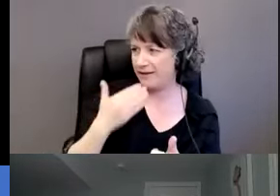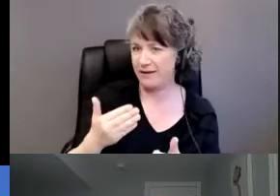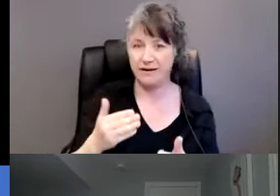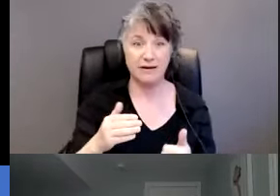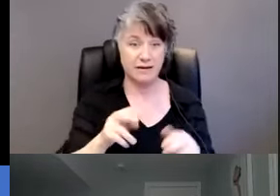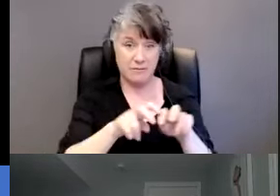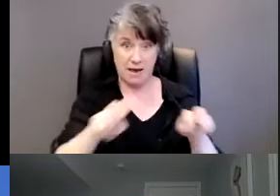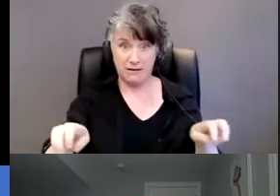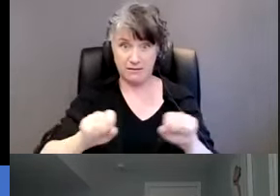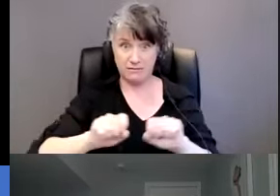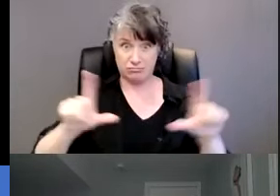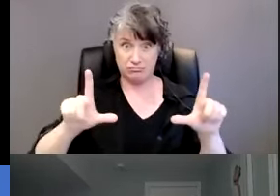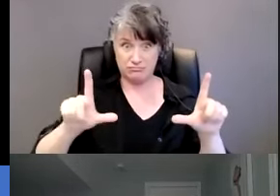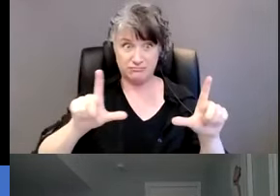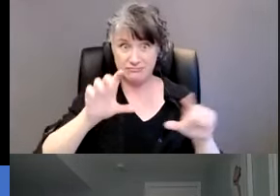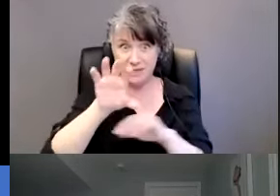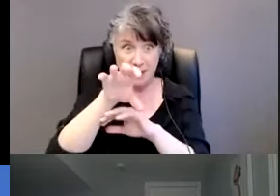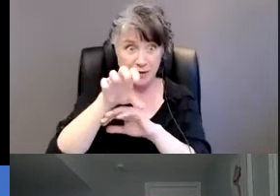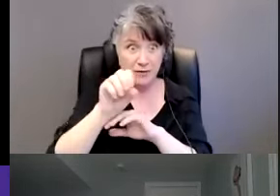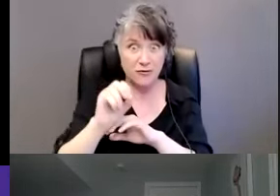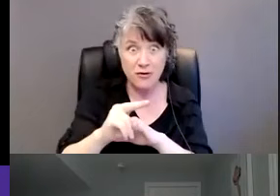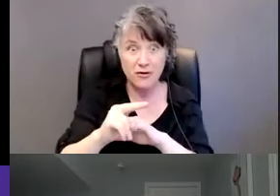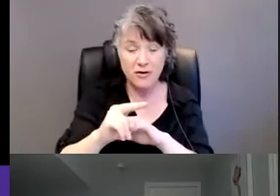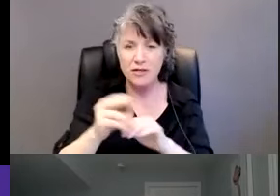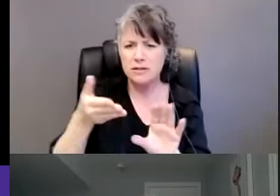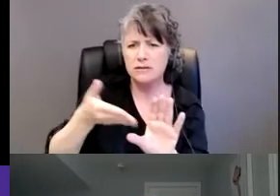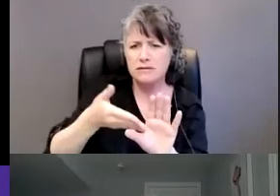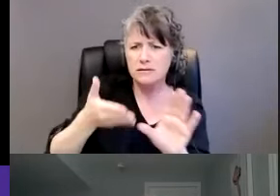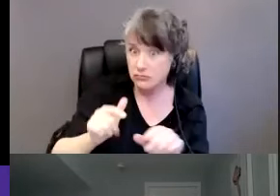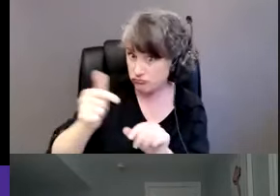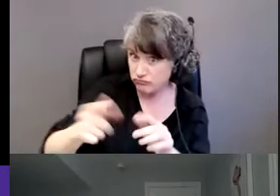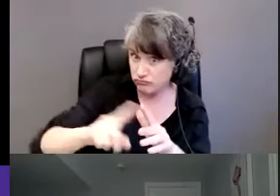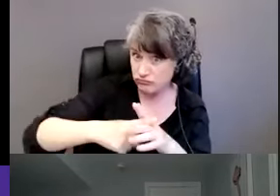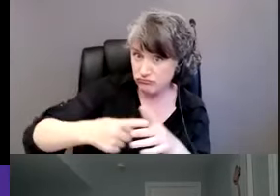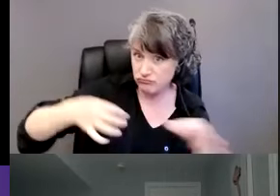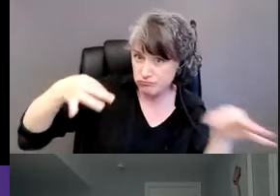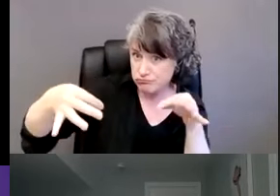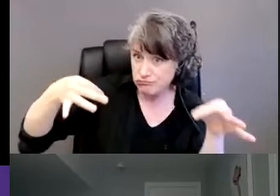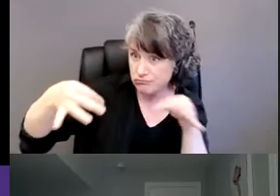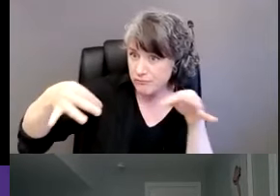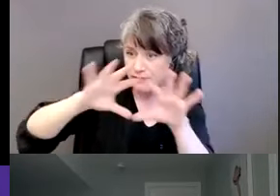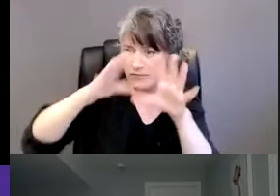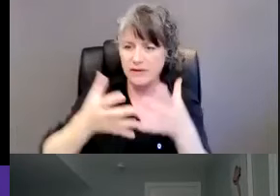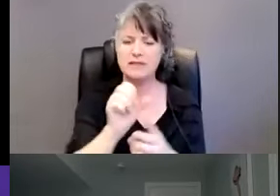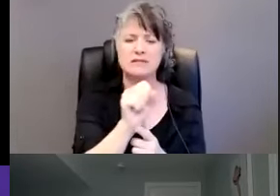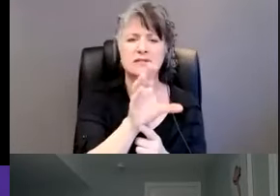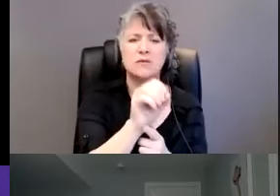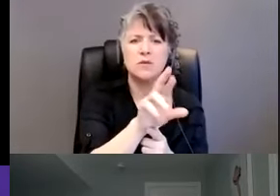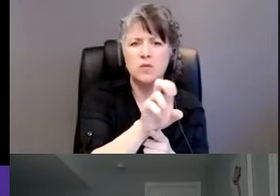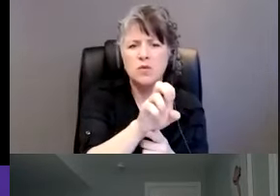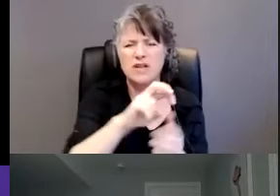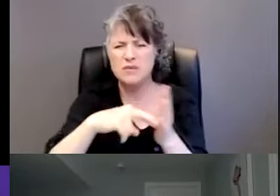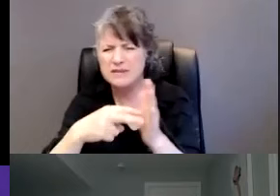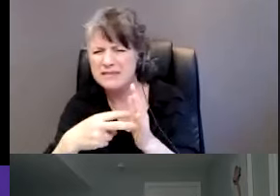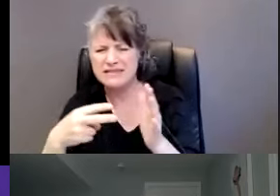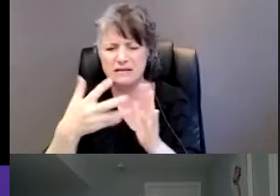on, and maybe if Dr. Kitamara would be able to give us a little more in-depth overview about the scores and their meaning for